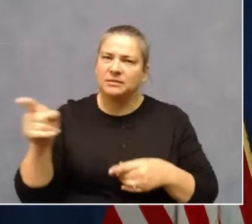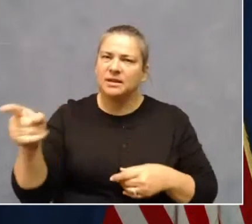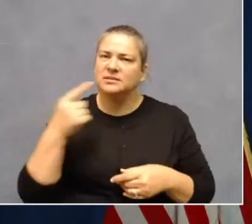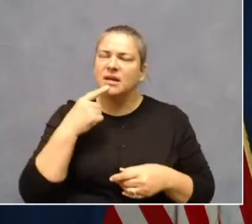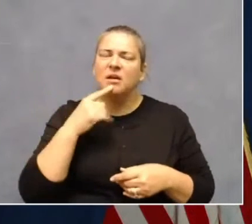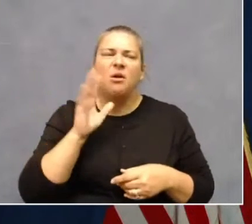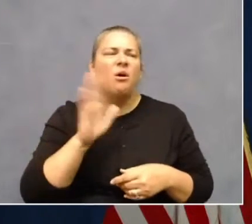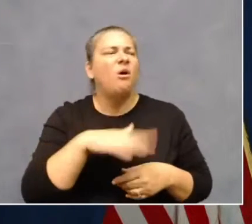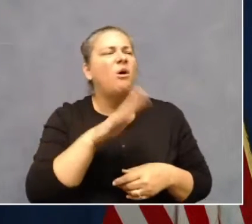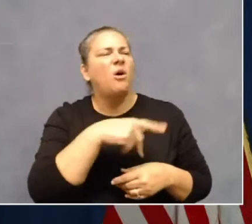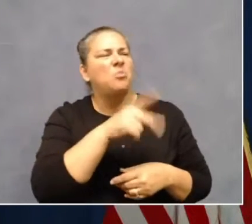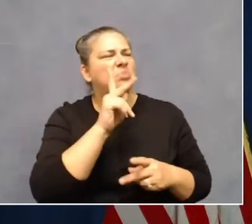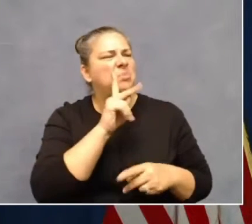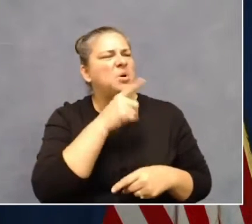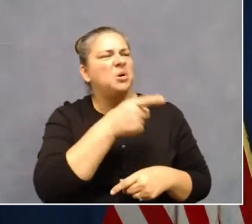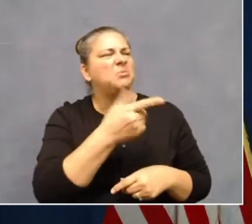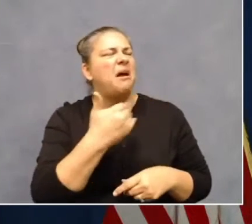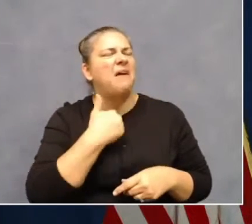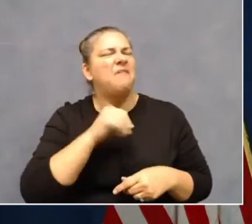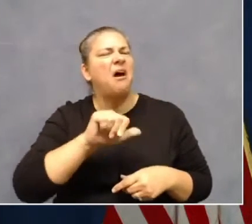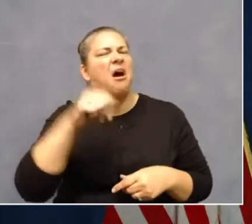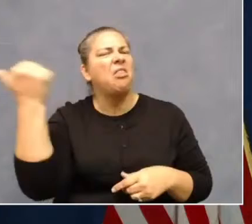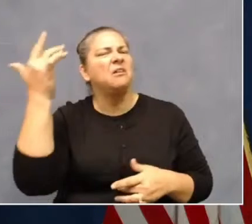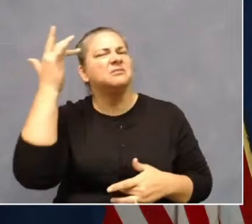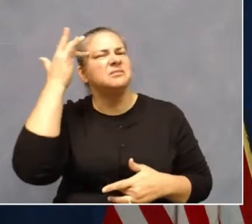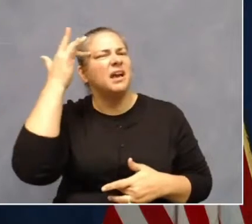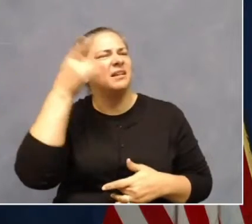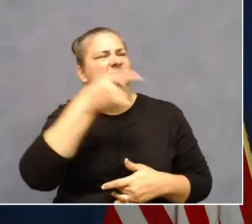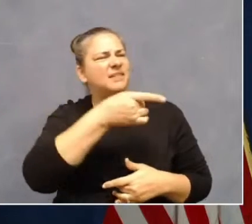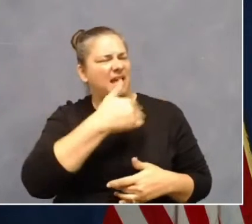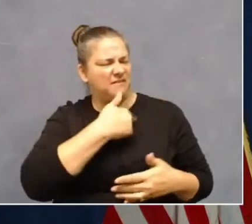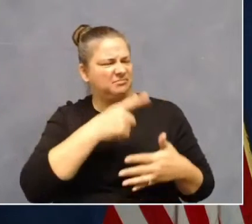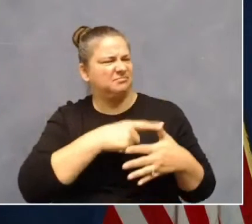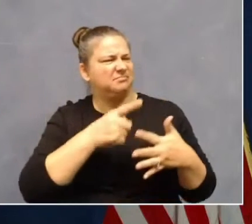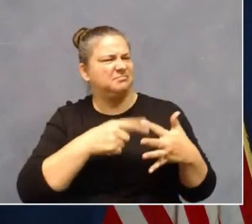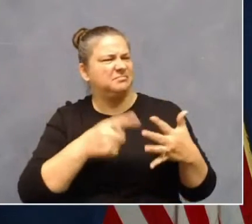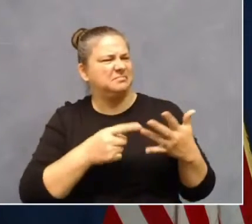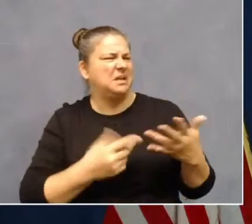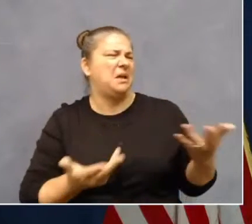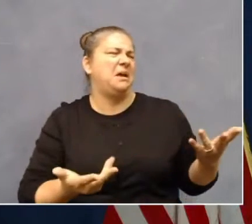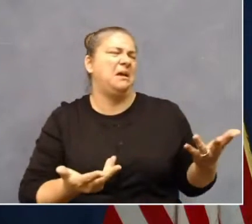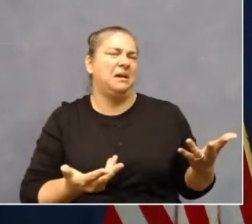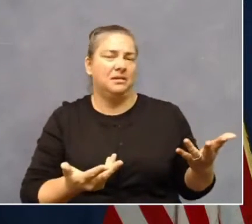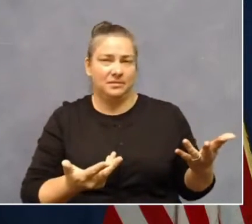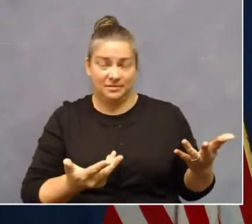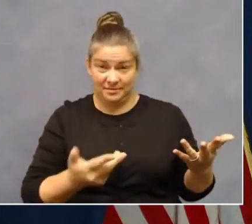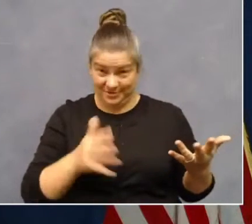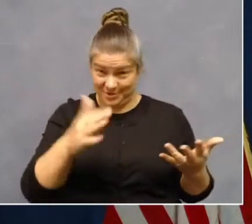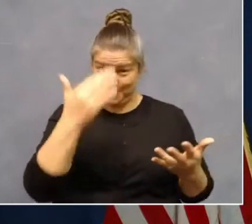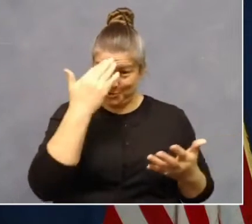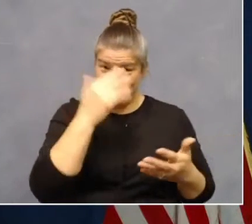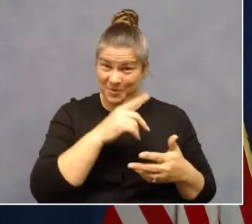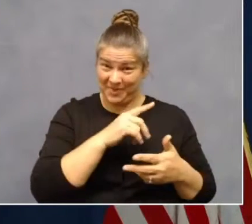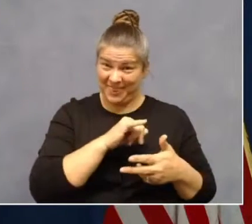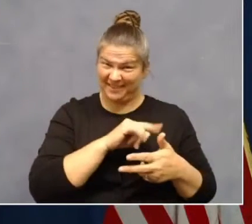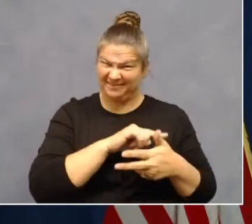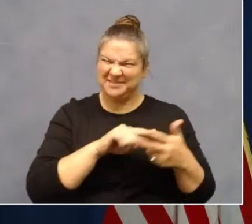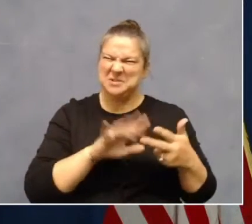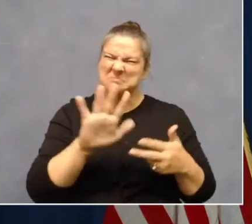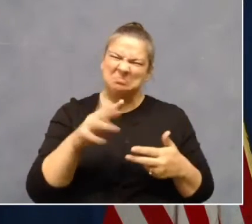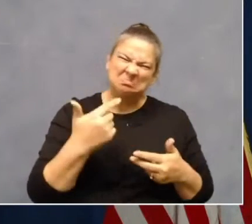we can call them comorbidities or other existing conditions. You know what the most common ones of those are? And we'll try to put this